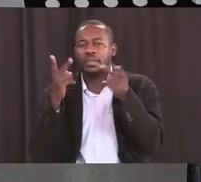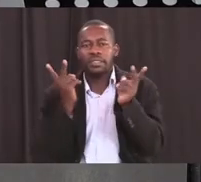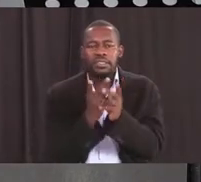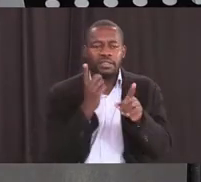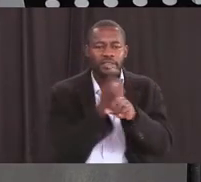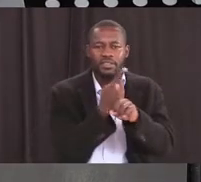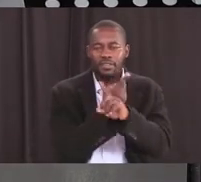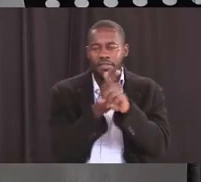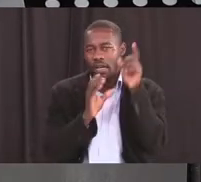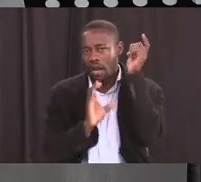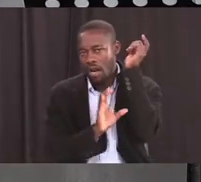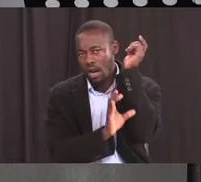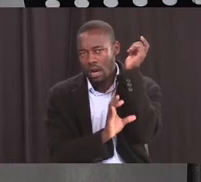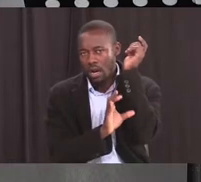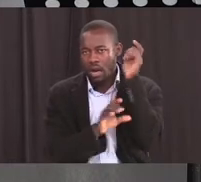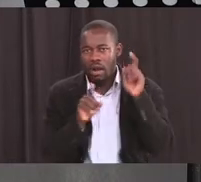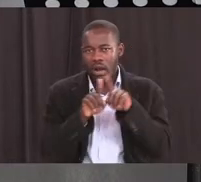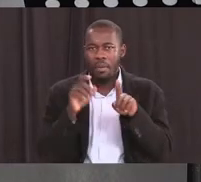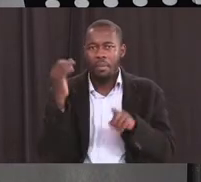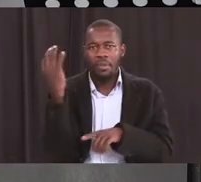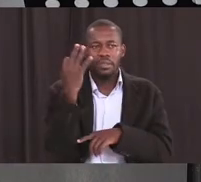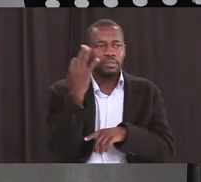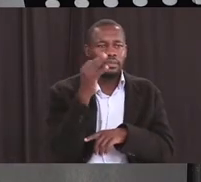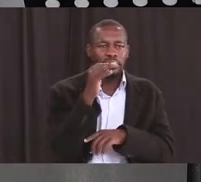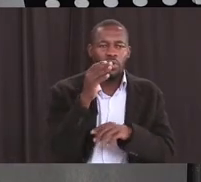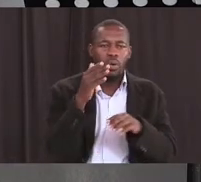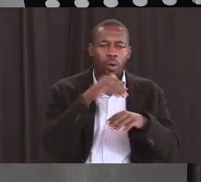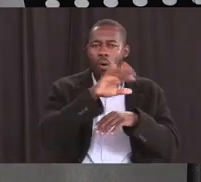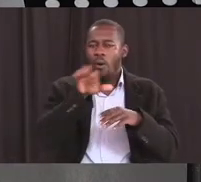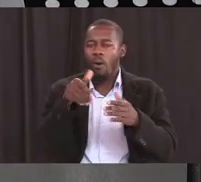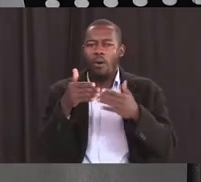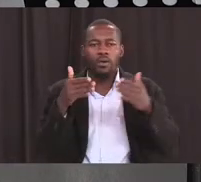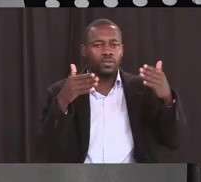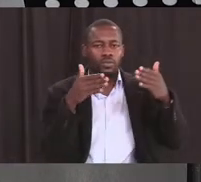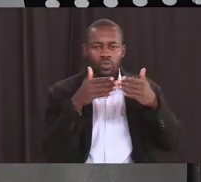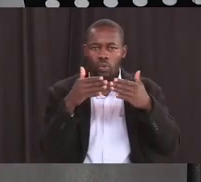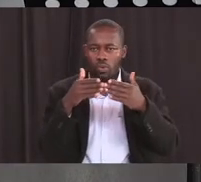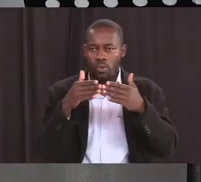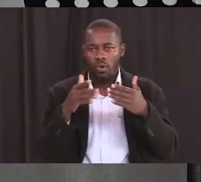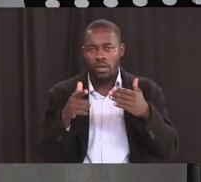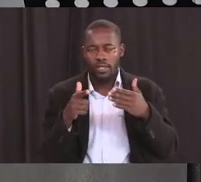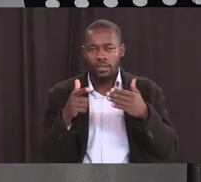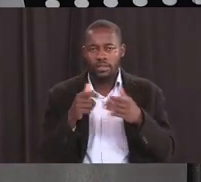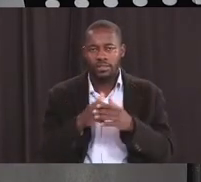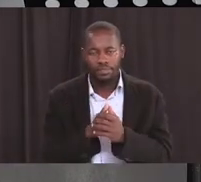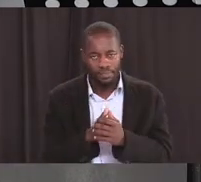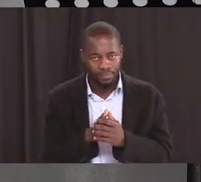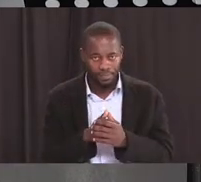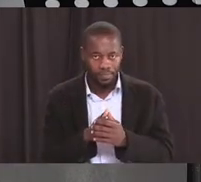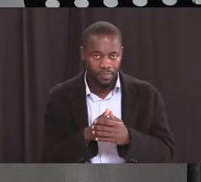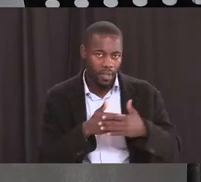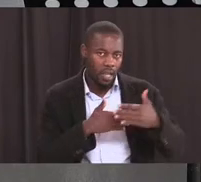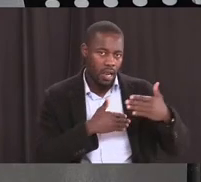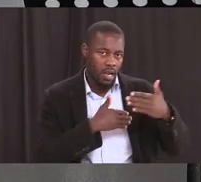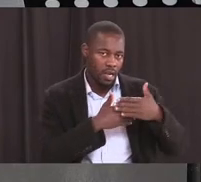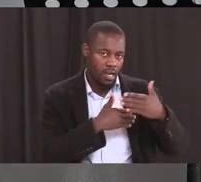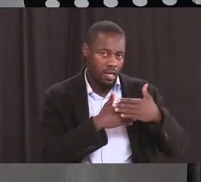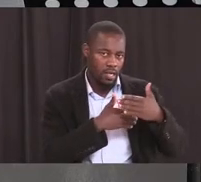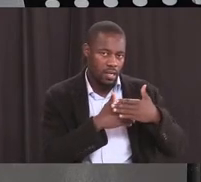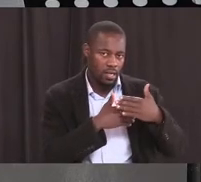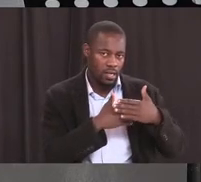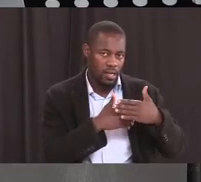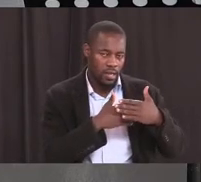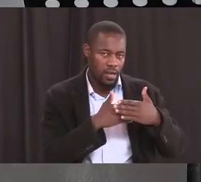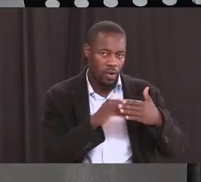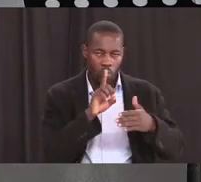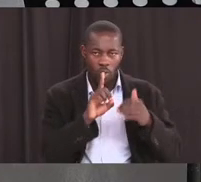Spirit from preaching the word in the province of Asia. When they came to the border of Mysia, they tried to enter Bithynia, but